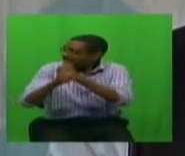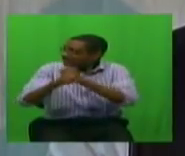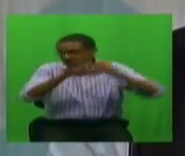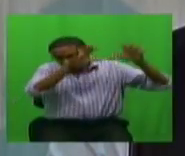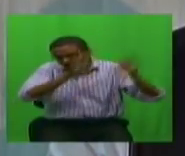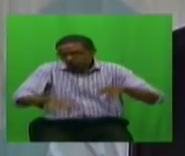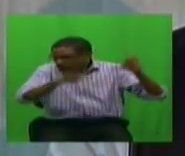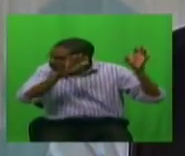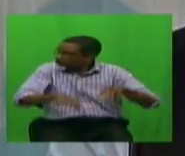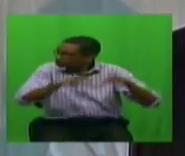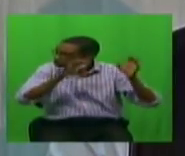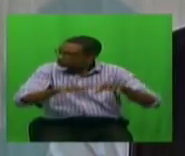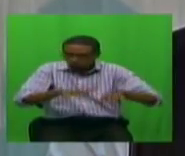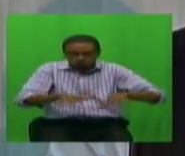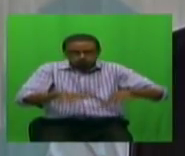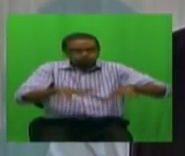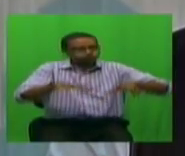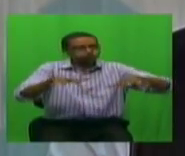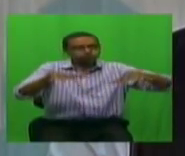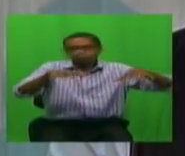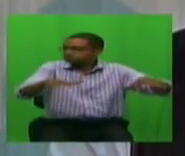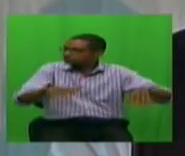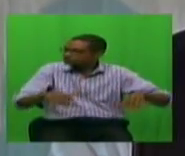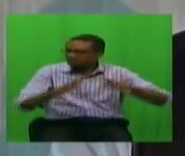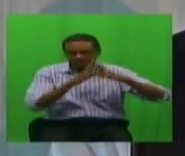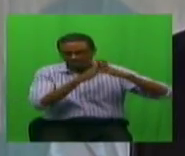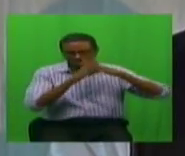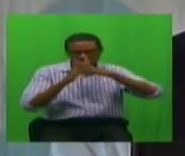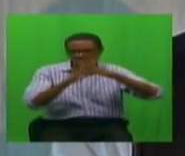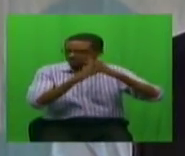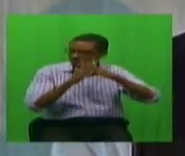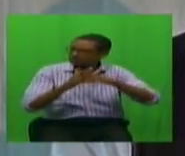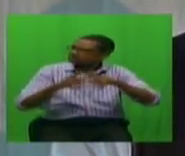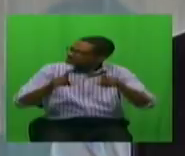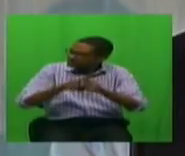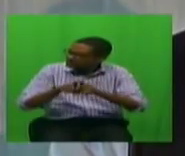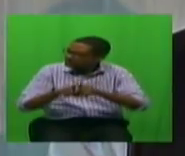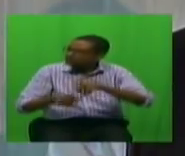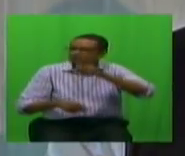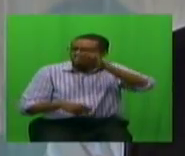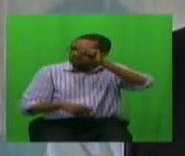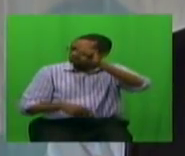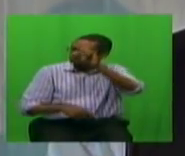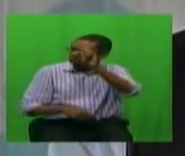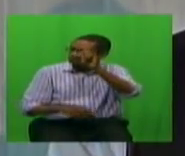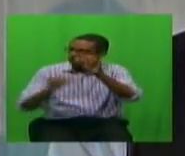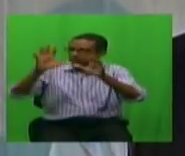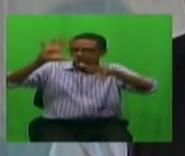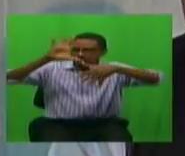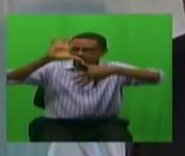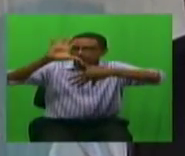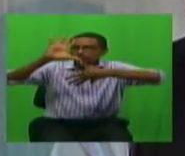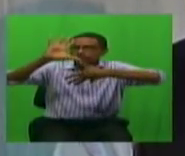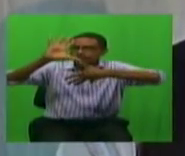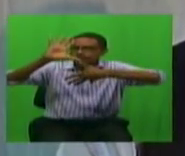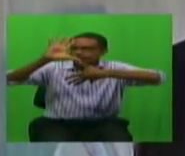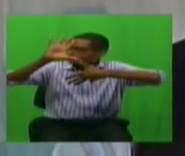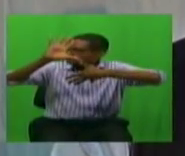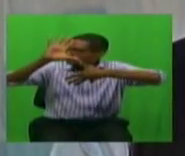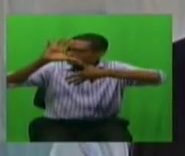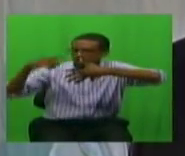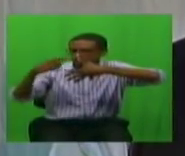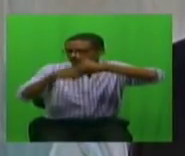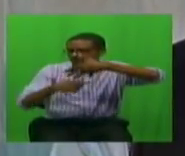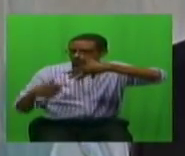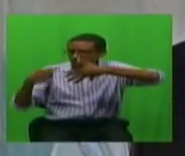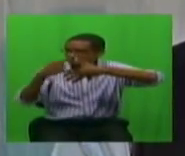over the world. In the United States, we've had flooding incidents recently, South America, etc. What we need to look at, and I'm sure the Ministry of